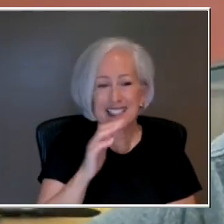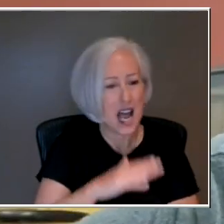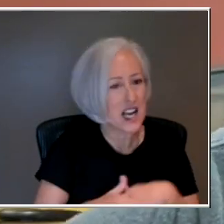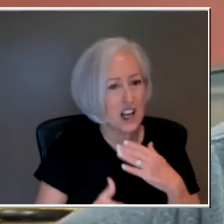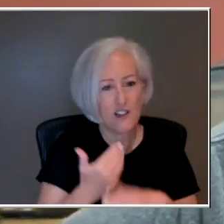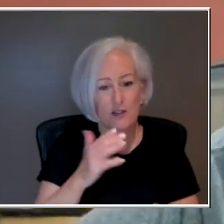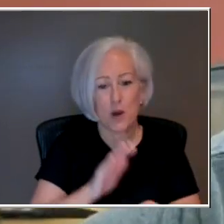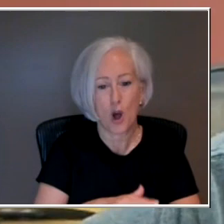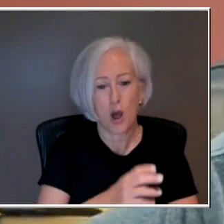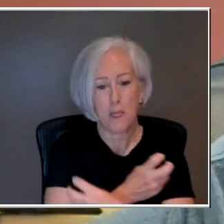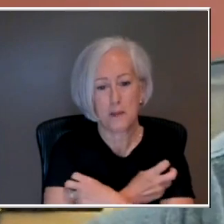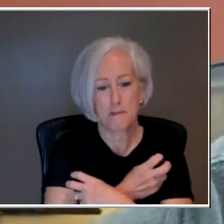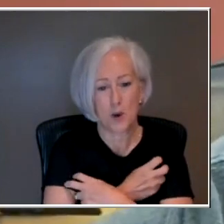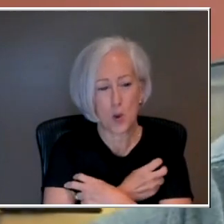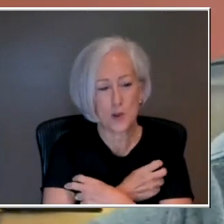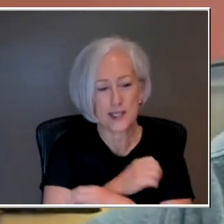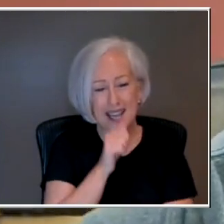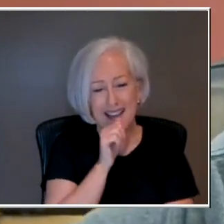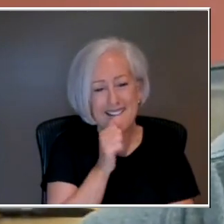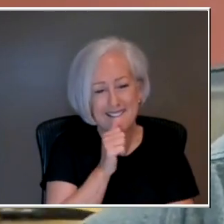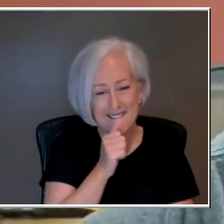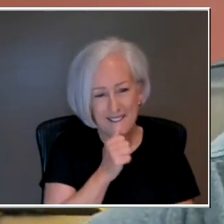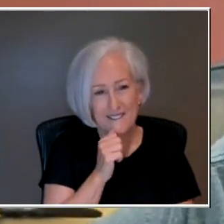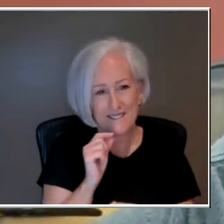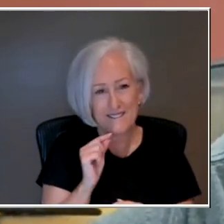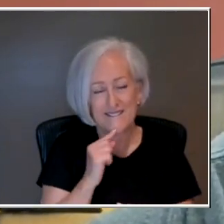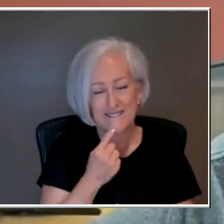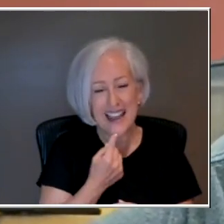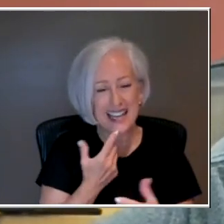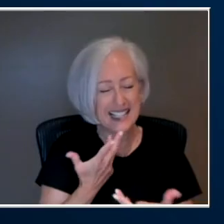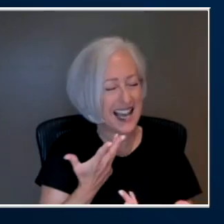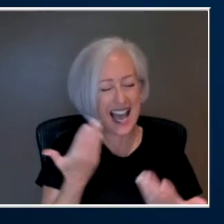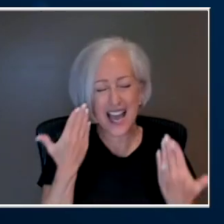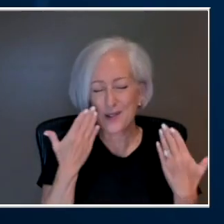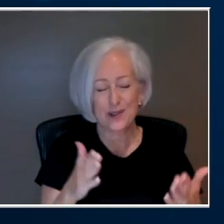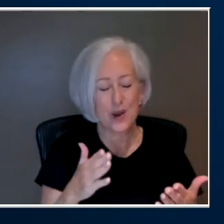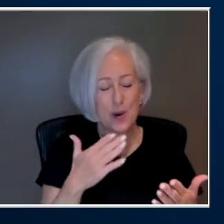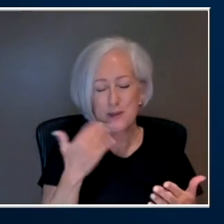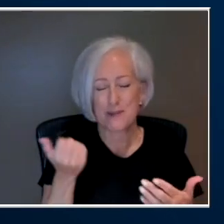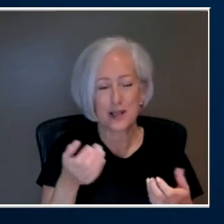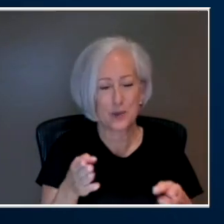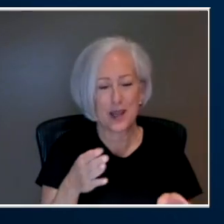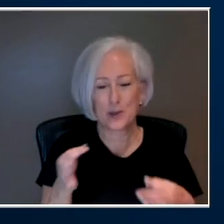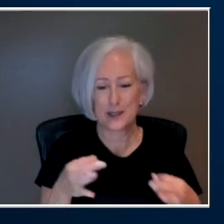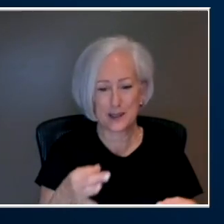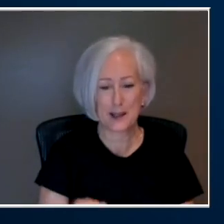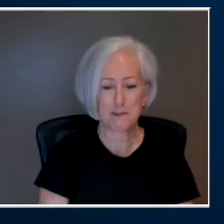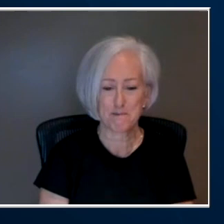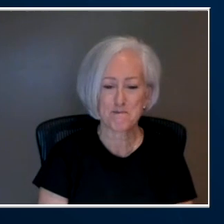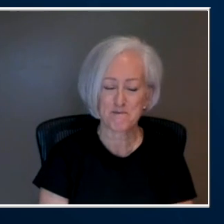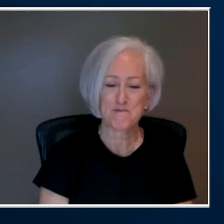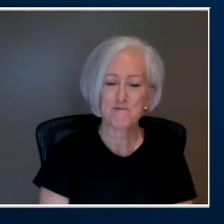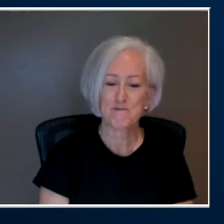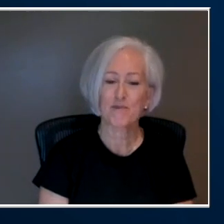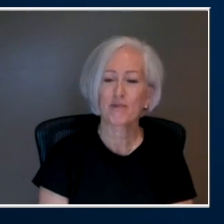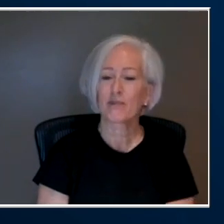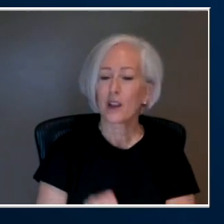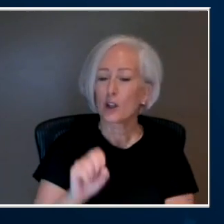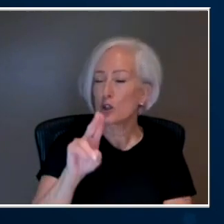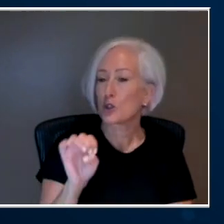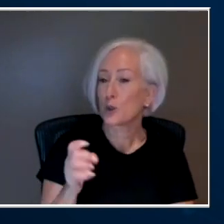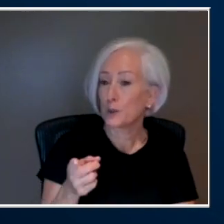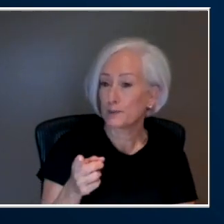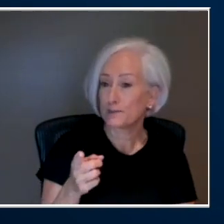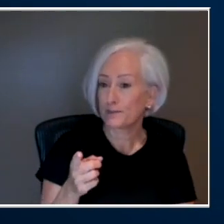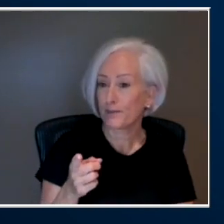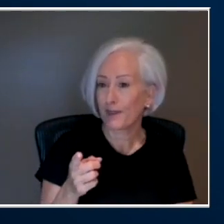Okay. They were aching. It would be the best way I could explain it. Beyond that, was there, Sue, what's that?